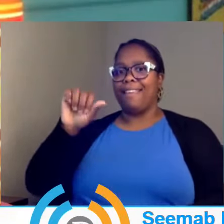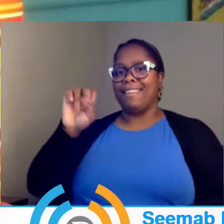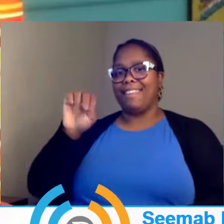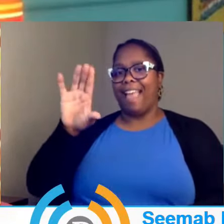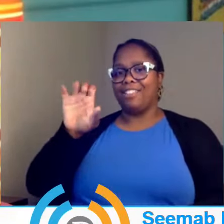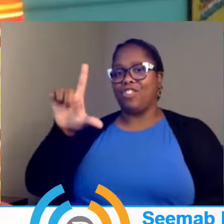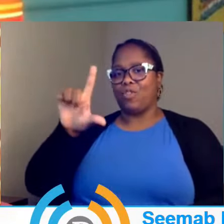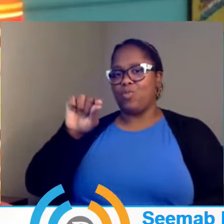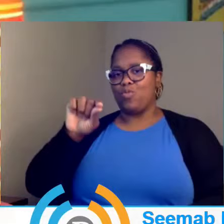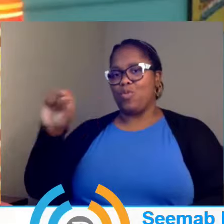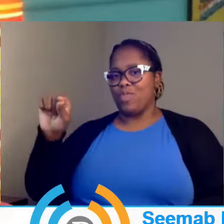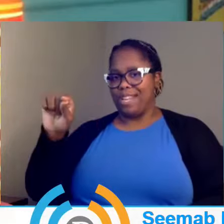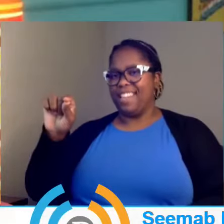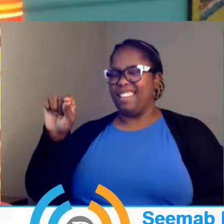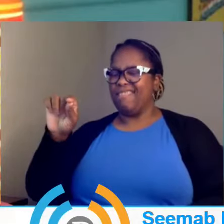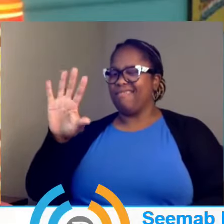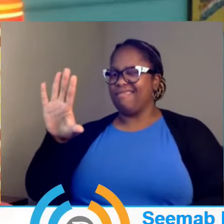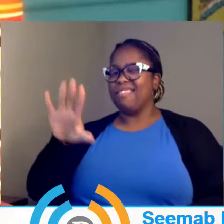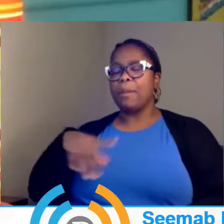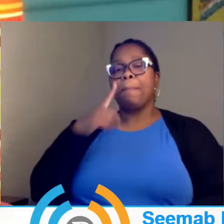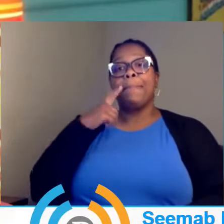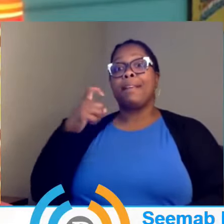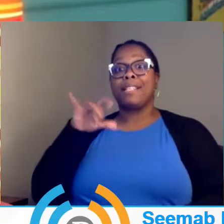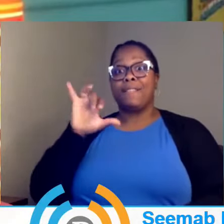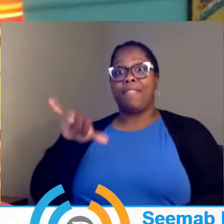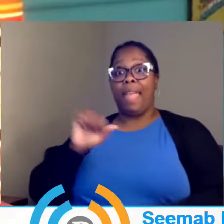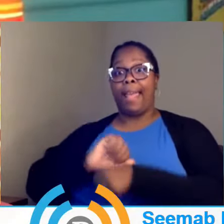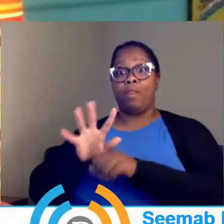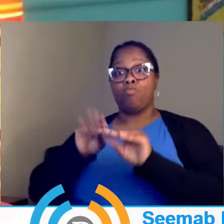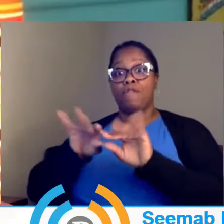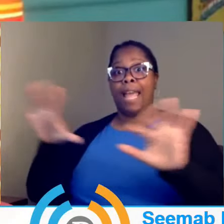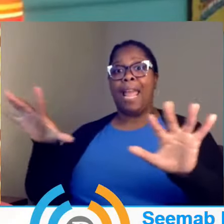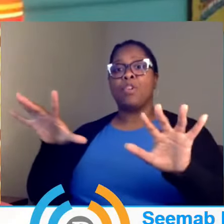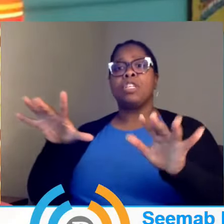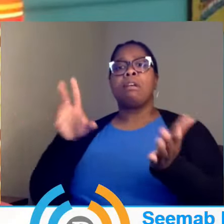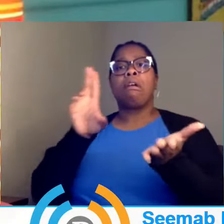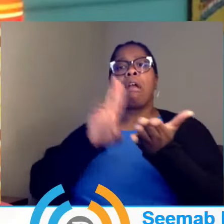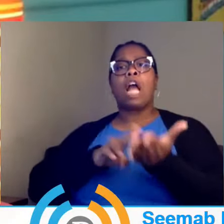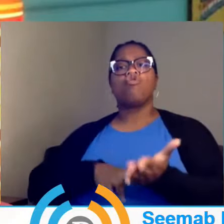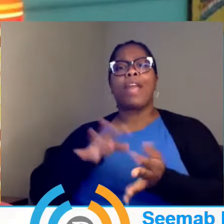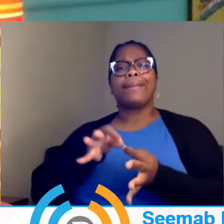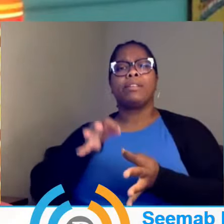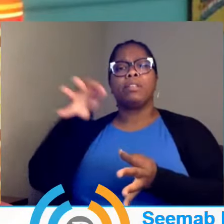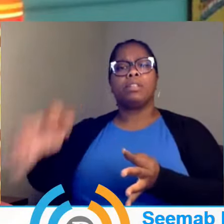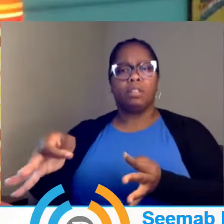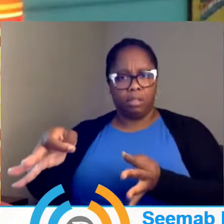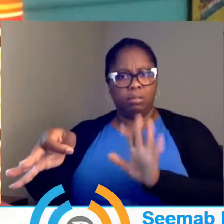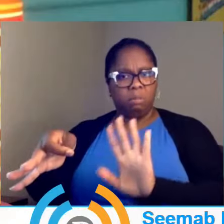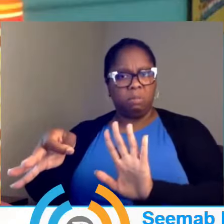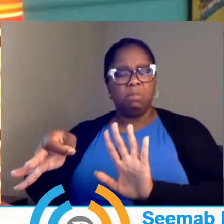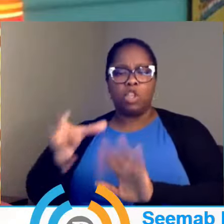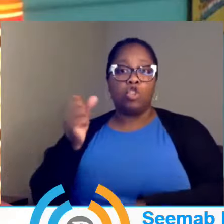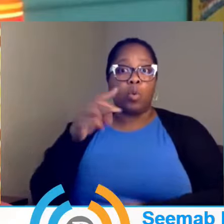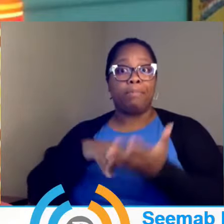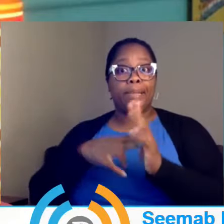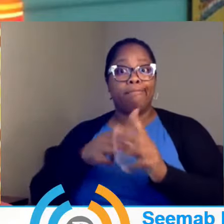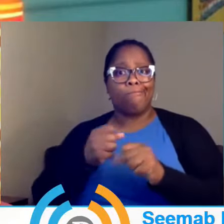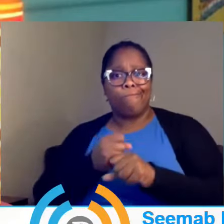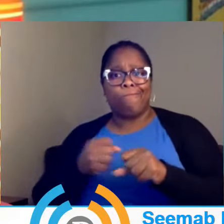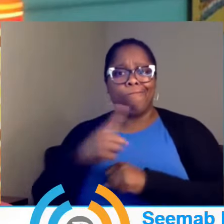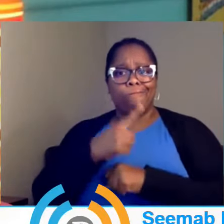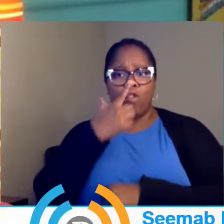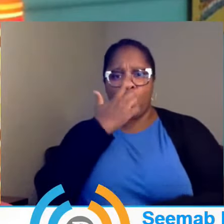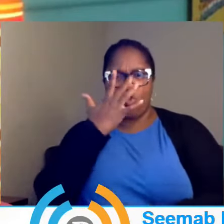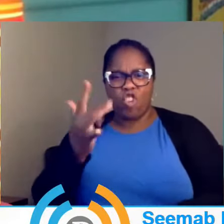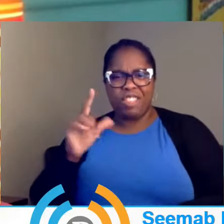I would make sure that, come first of the year, that we follow very closely what's happening in Portland Police Association contract, and